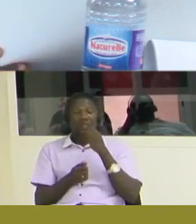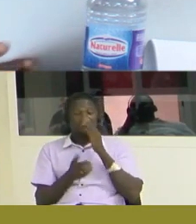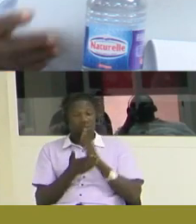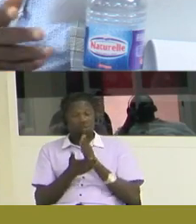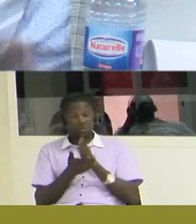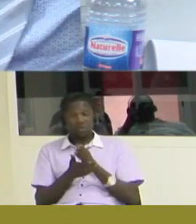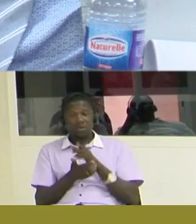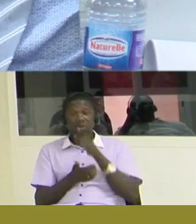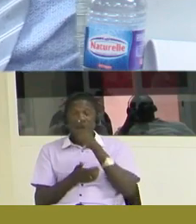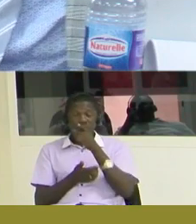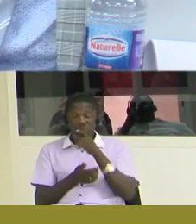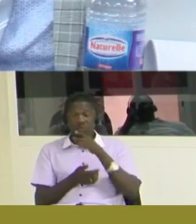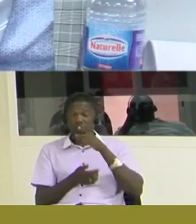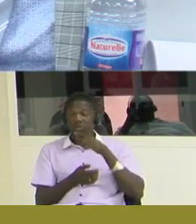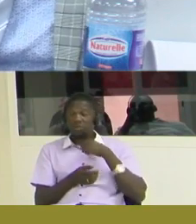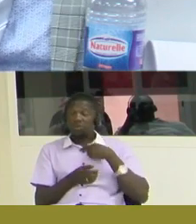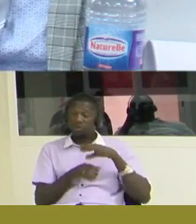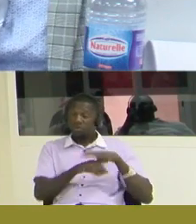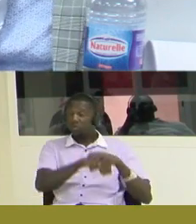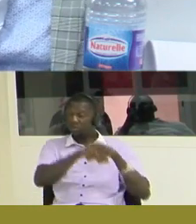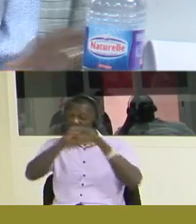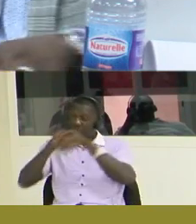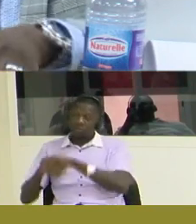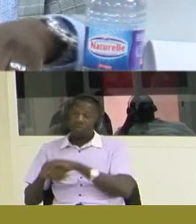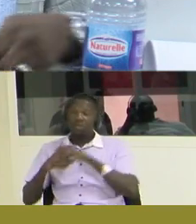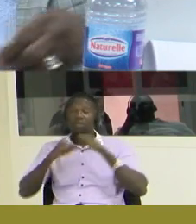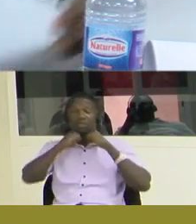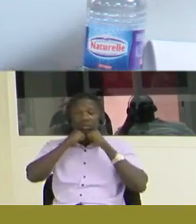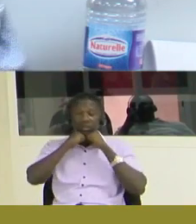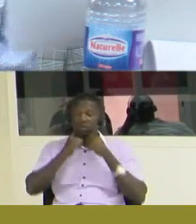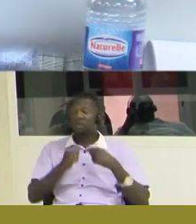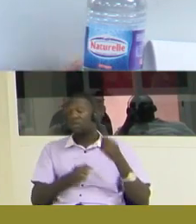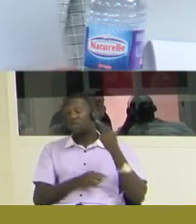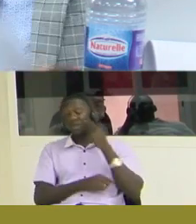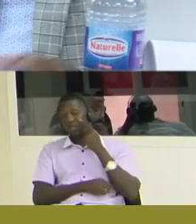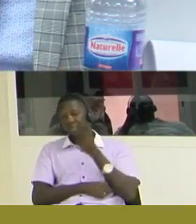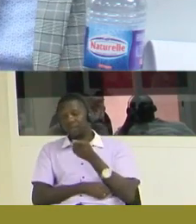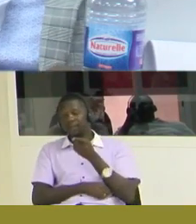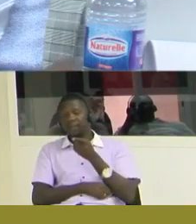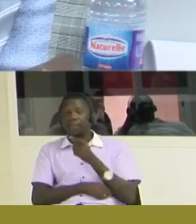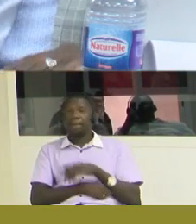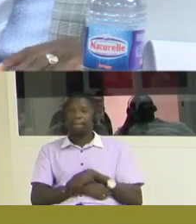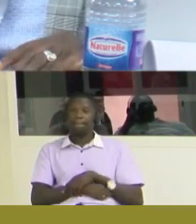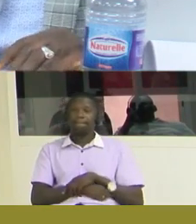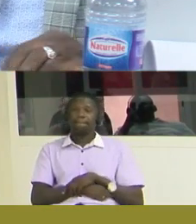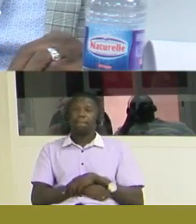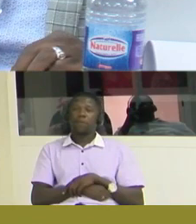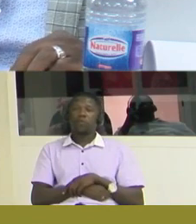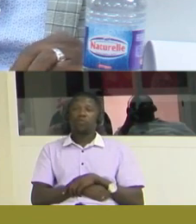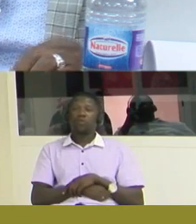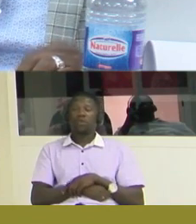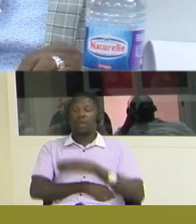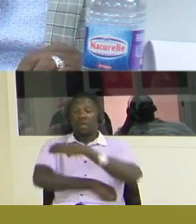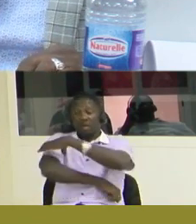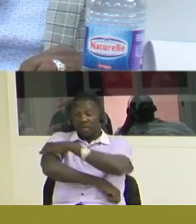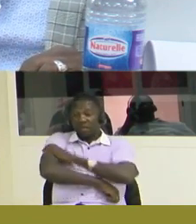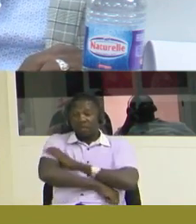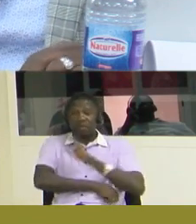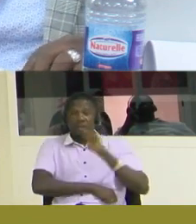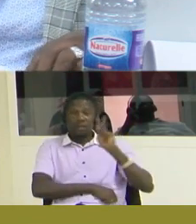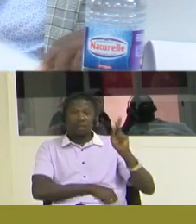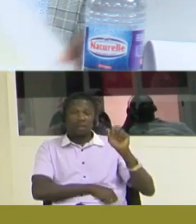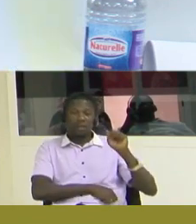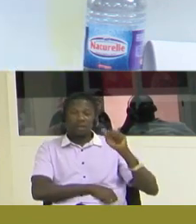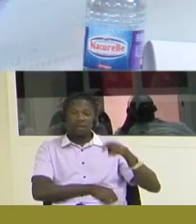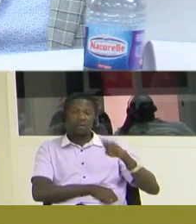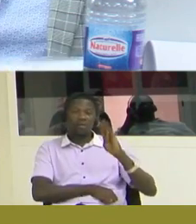you actually brought in San Jose Valley on that on that day and captain can be also